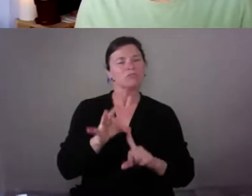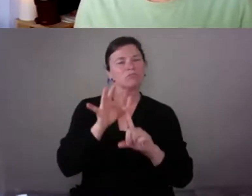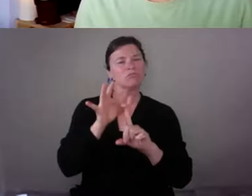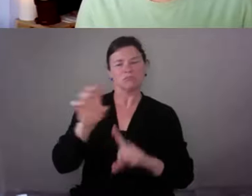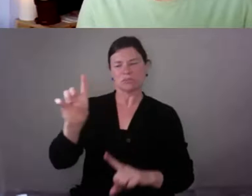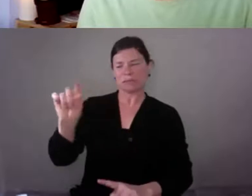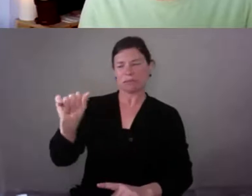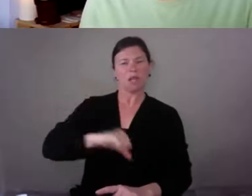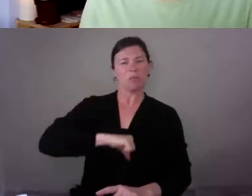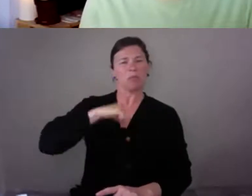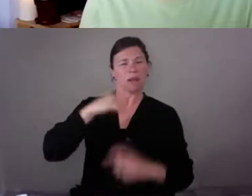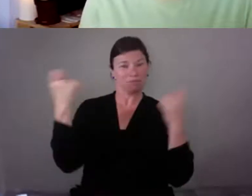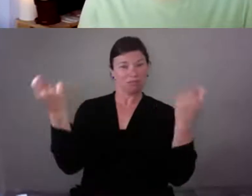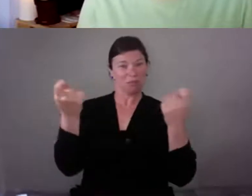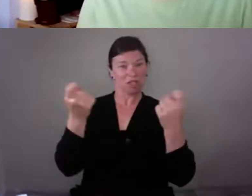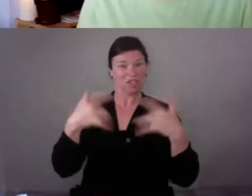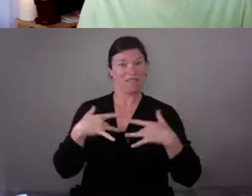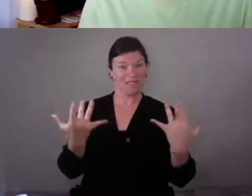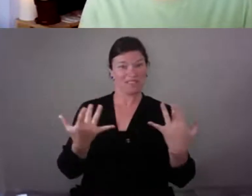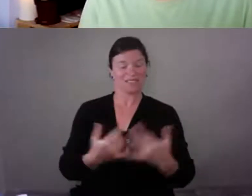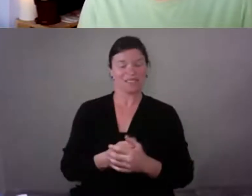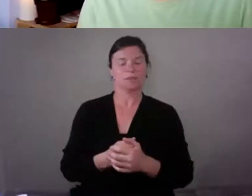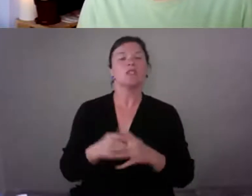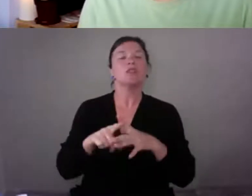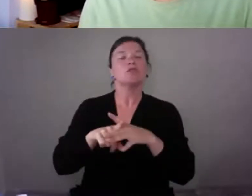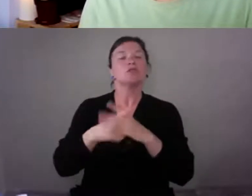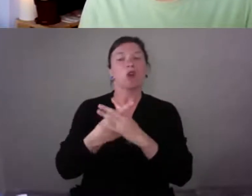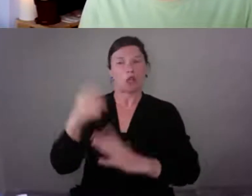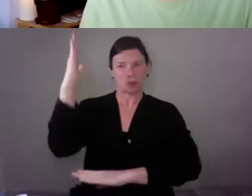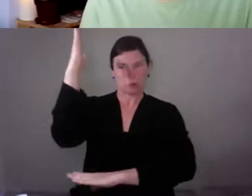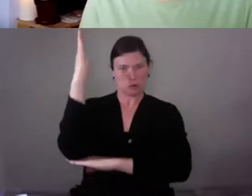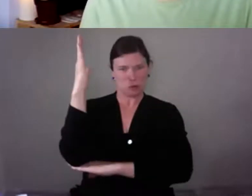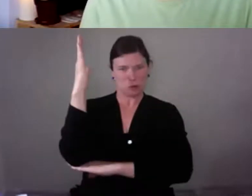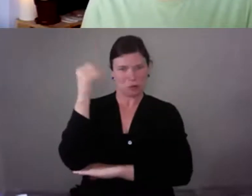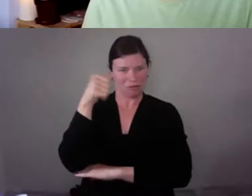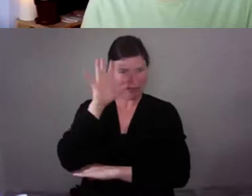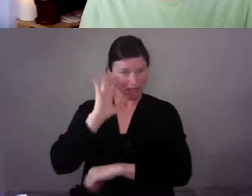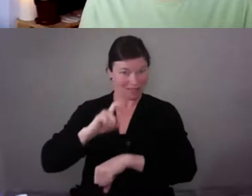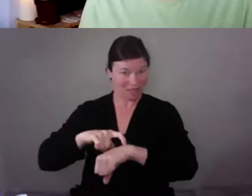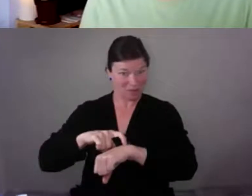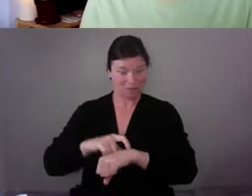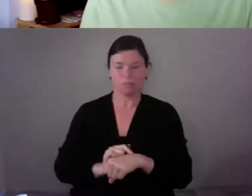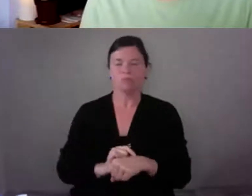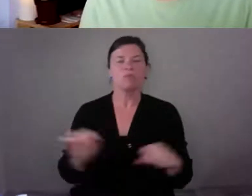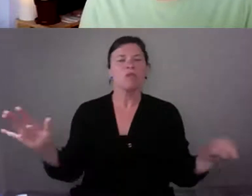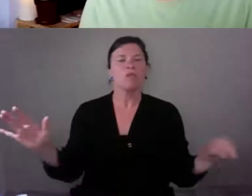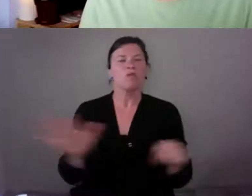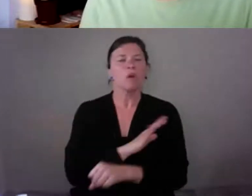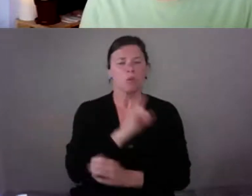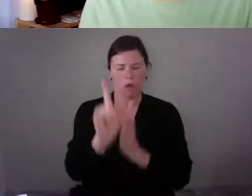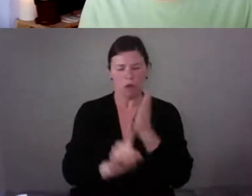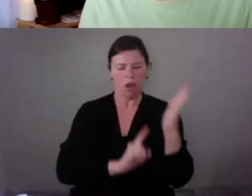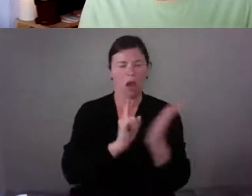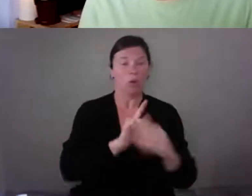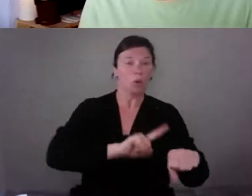Disability Pride celebration events starting at noon Alaska time. And they're going for a full hour from noon to